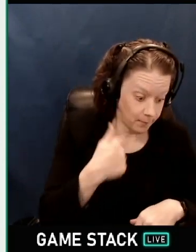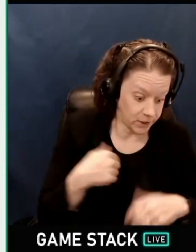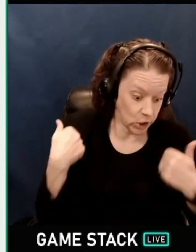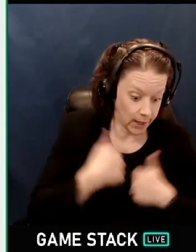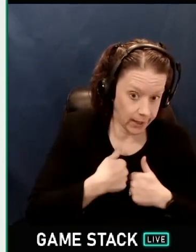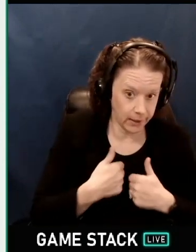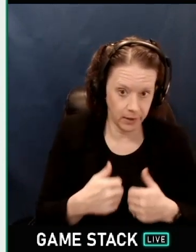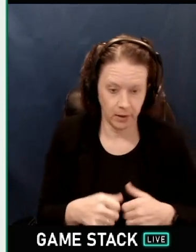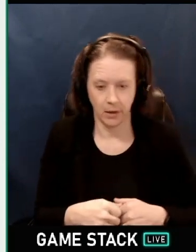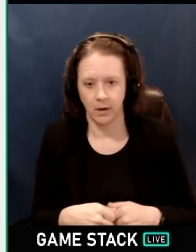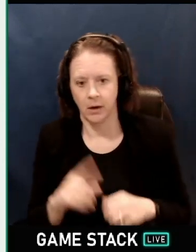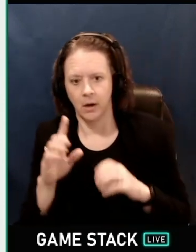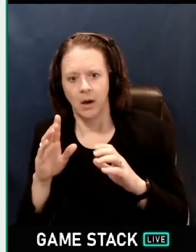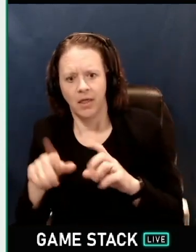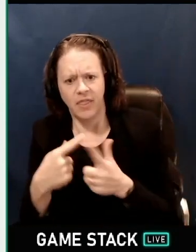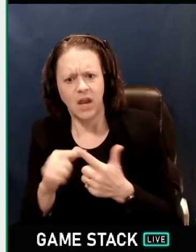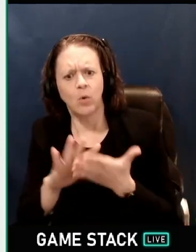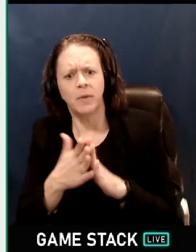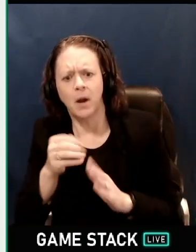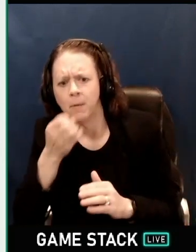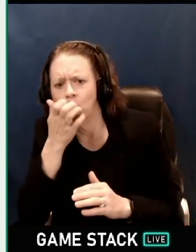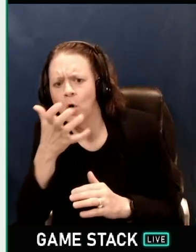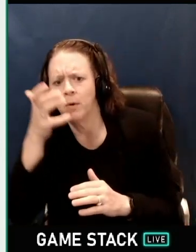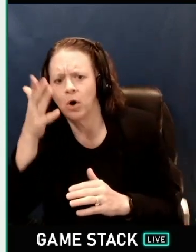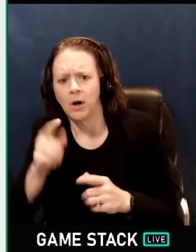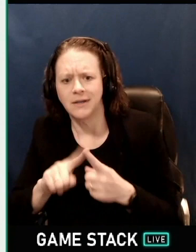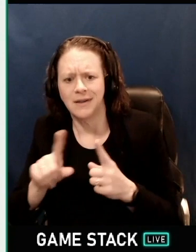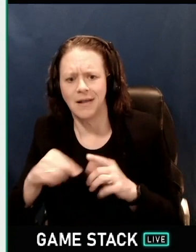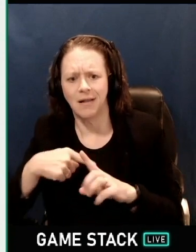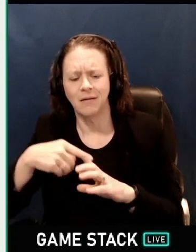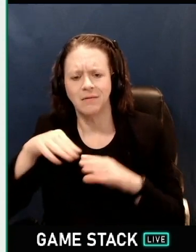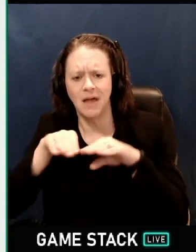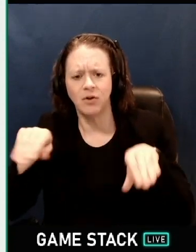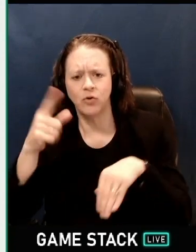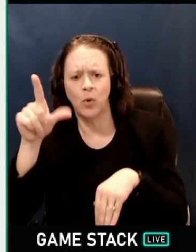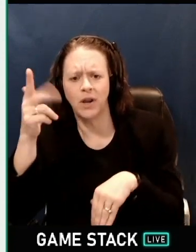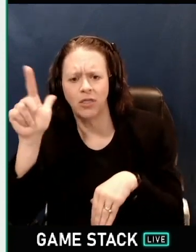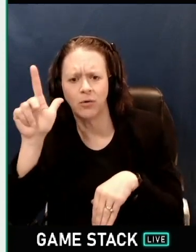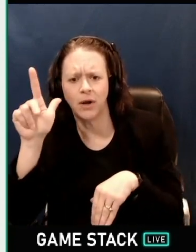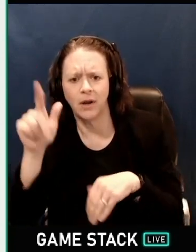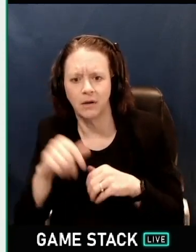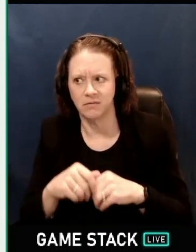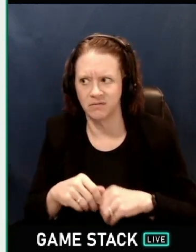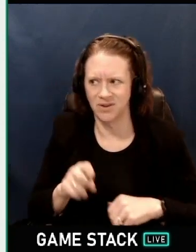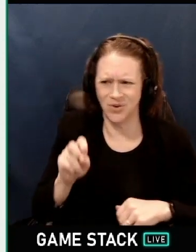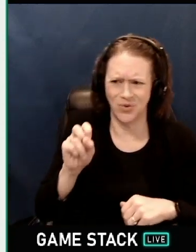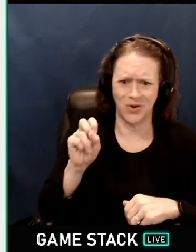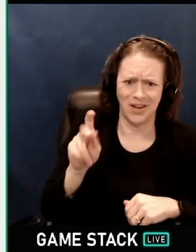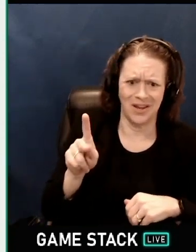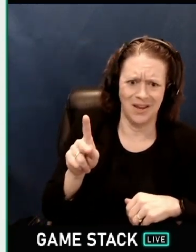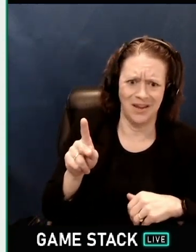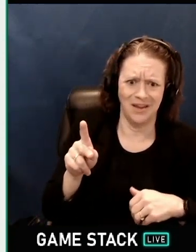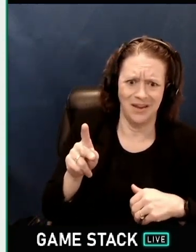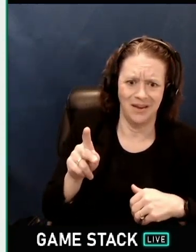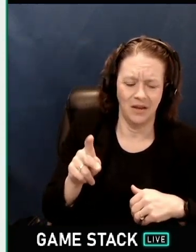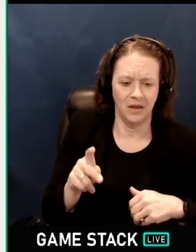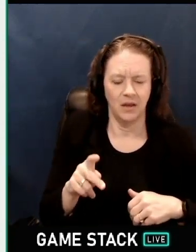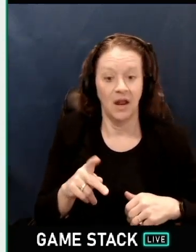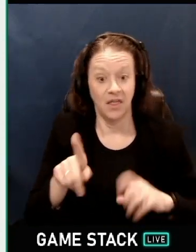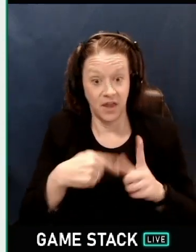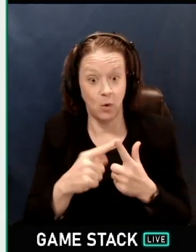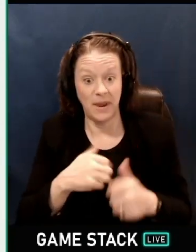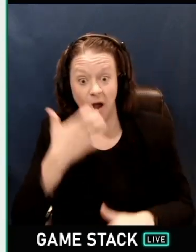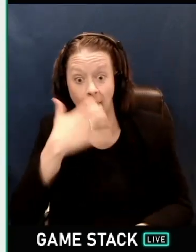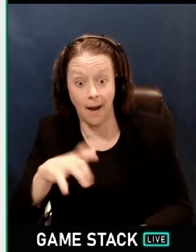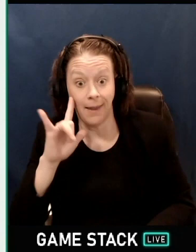Then it will get warmer until level 23. Okay. Where it will be hot as hell and